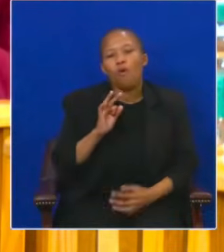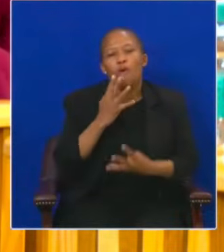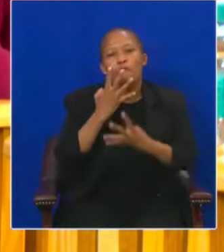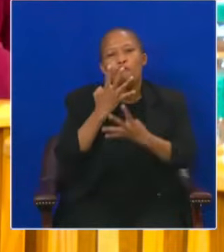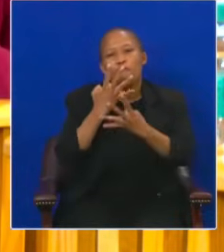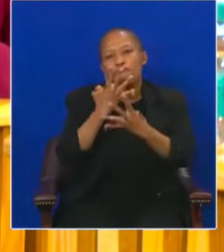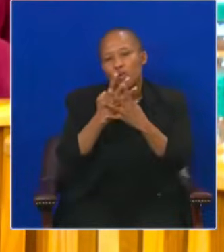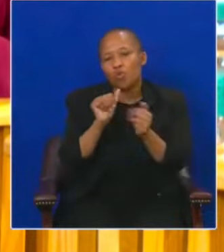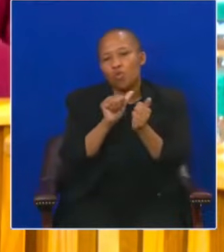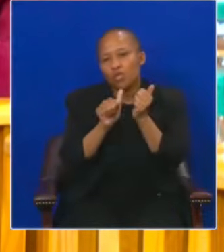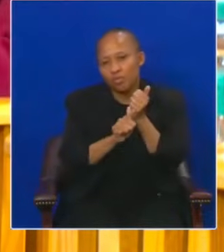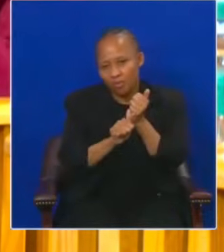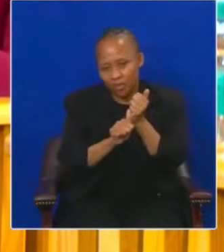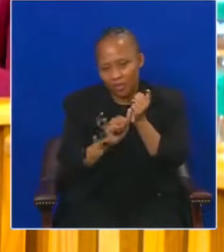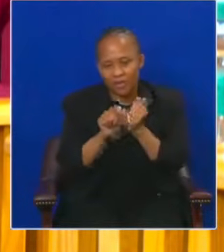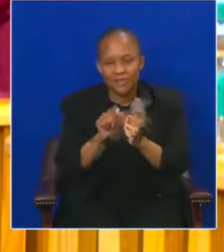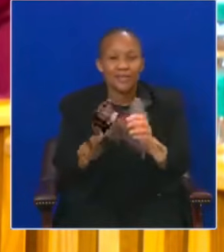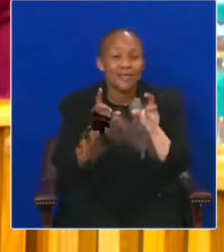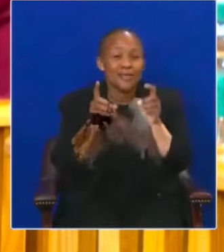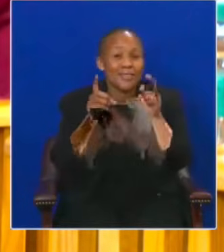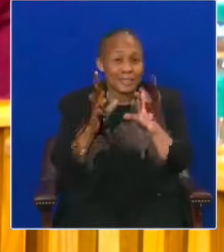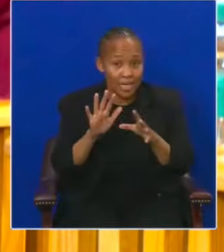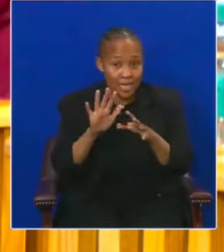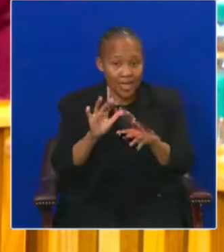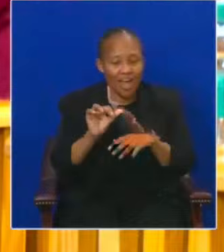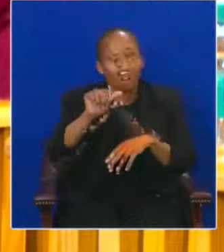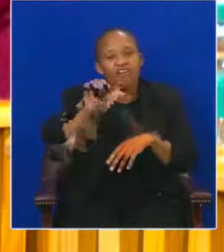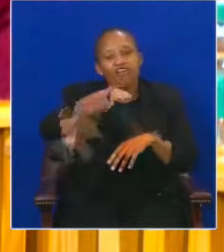day, he went to Katiso